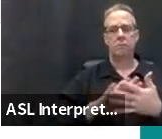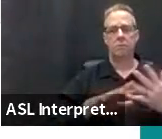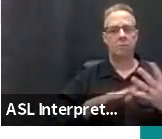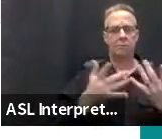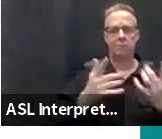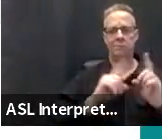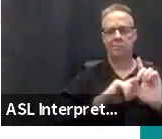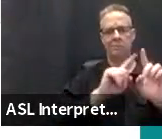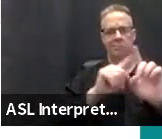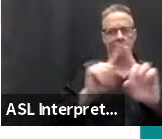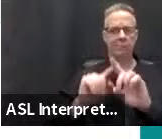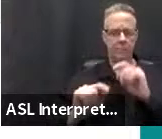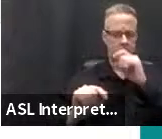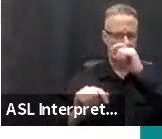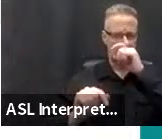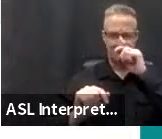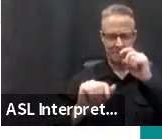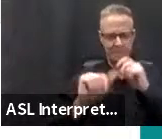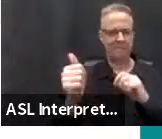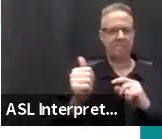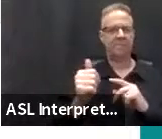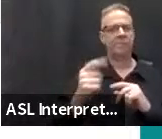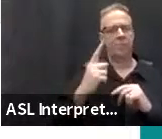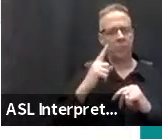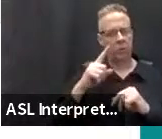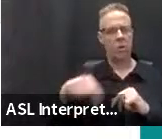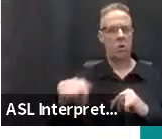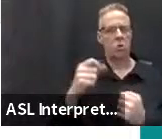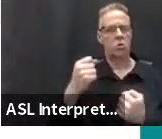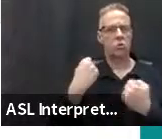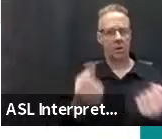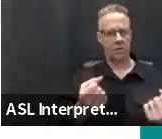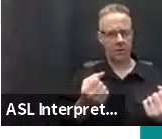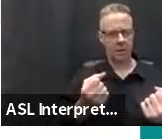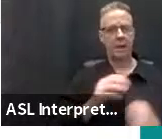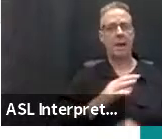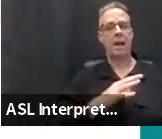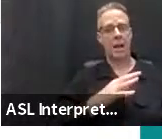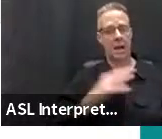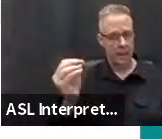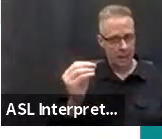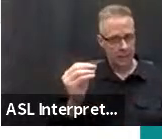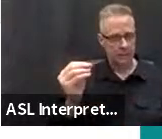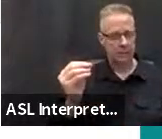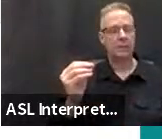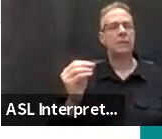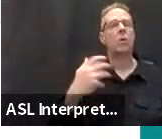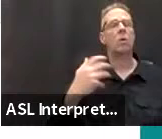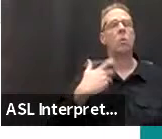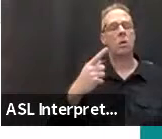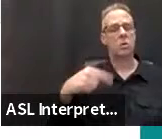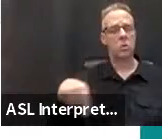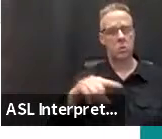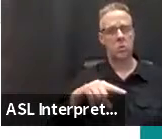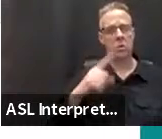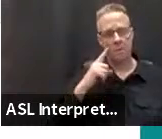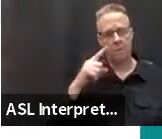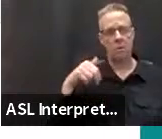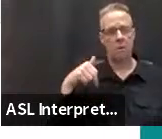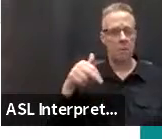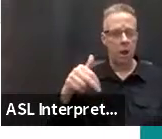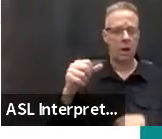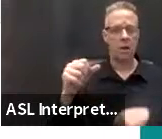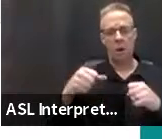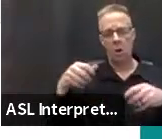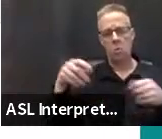all of the other traffic that the highway's carrying, but we also want it to be comfortable between users of the shared use path. We talked a lot